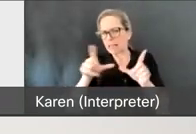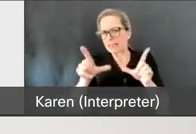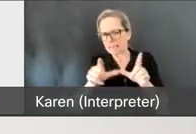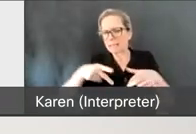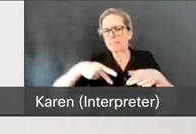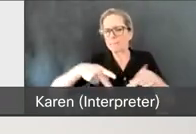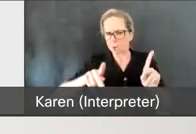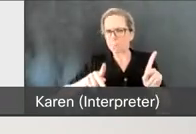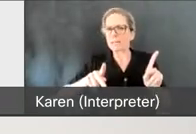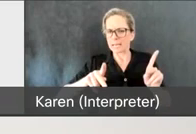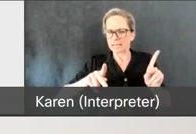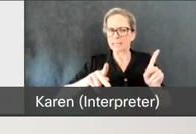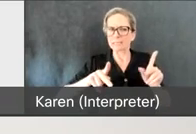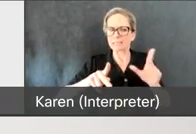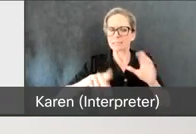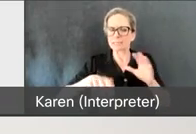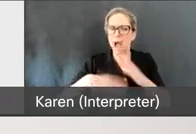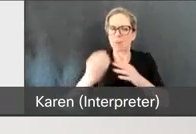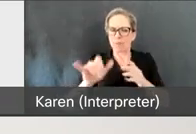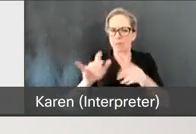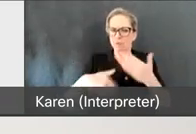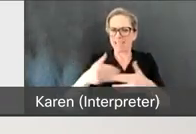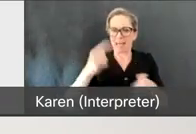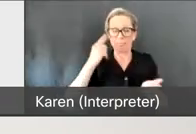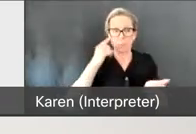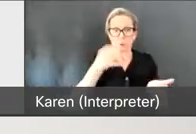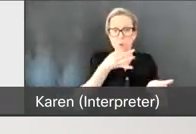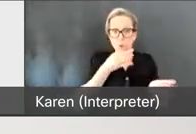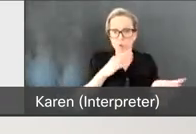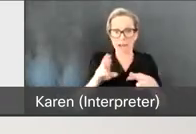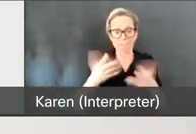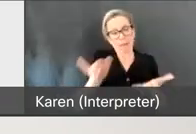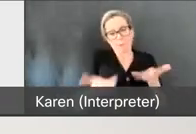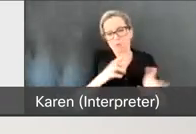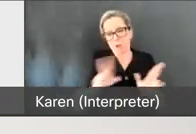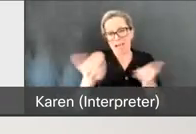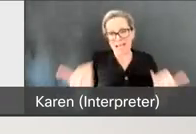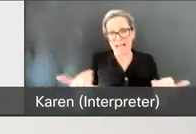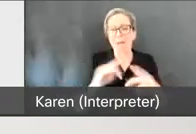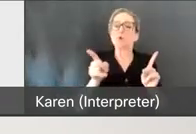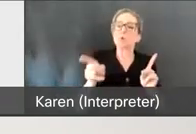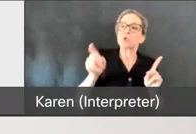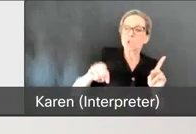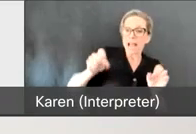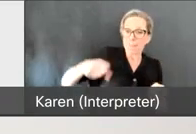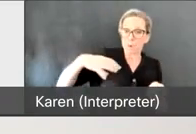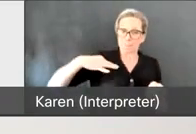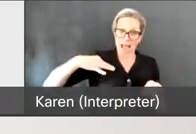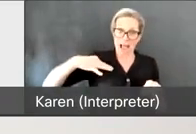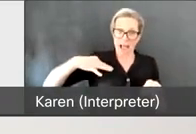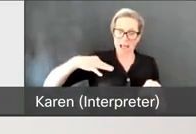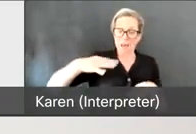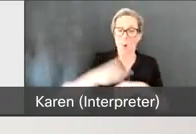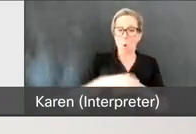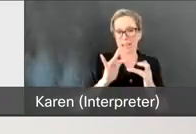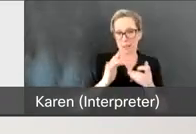Permitting, DILP. I think it's about to go live if it hasn't. So you should be able to apply for that